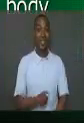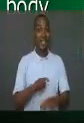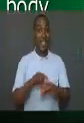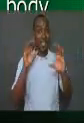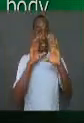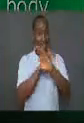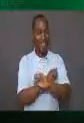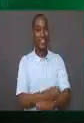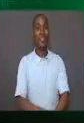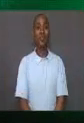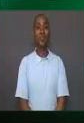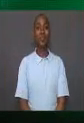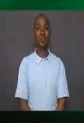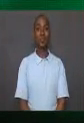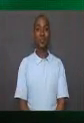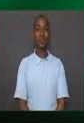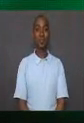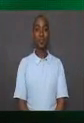Time's up.